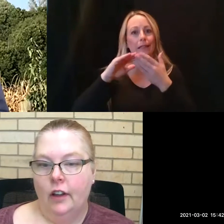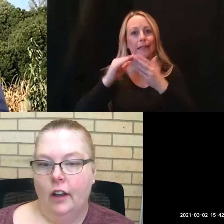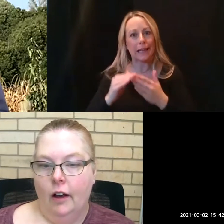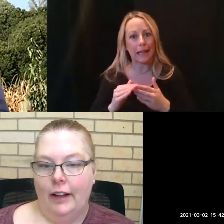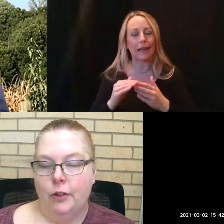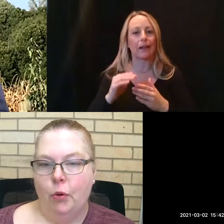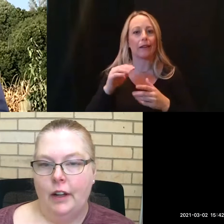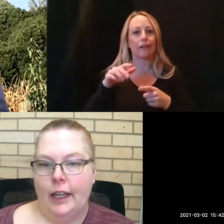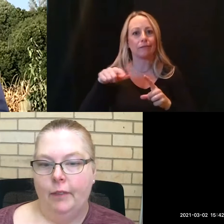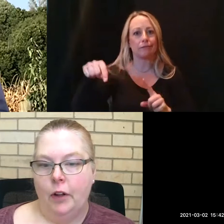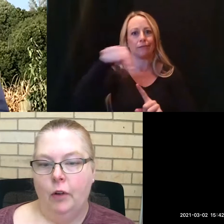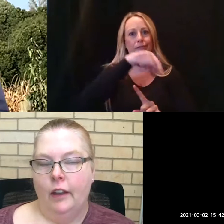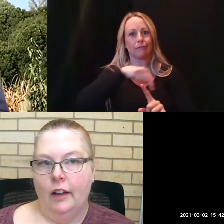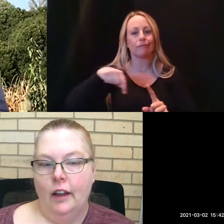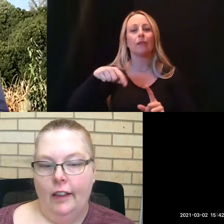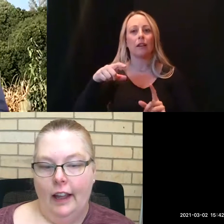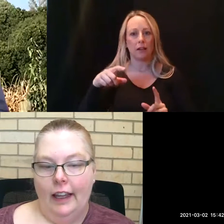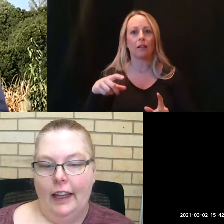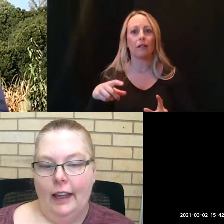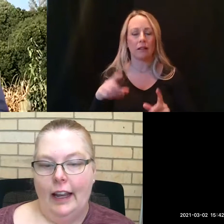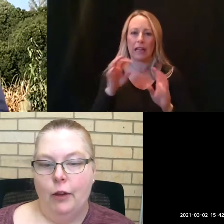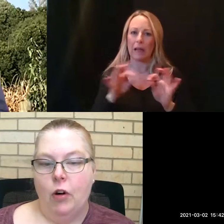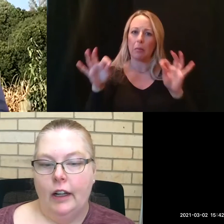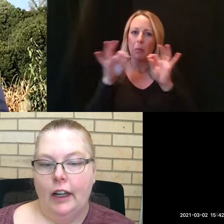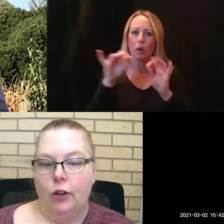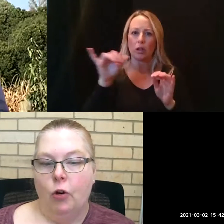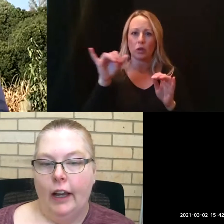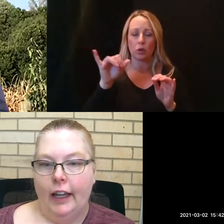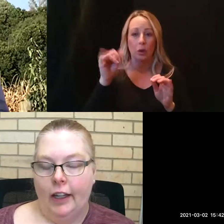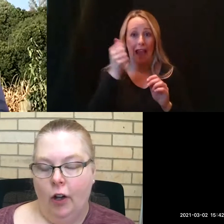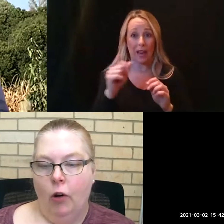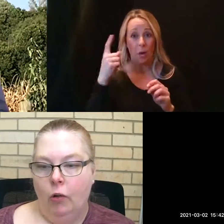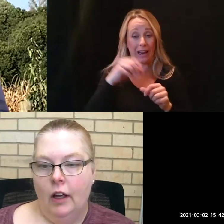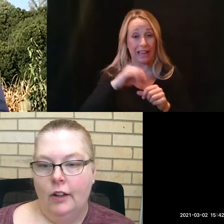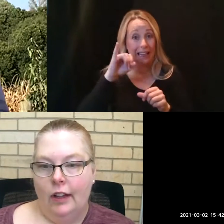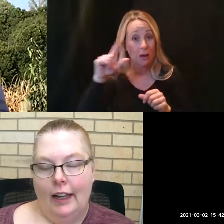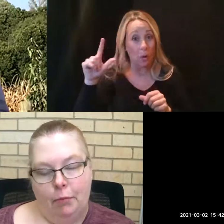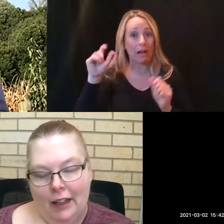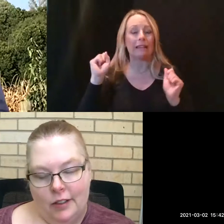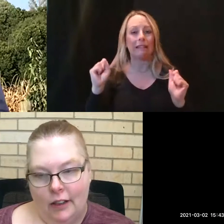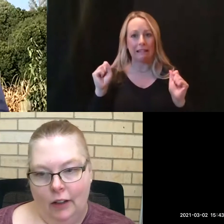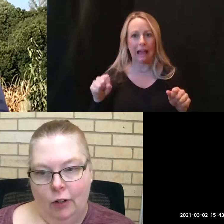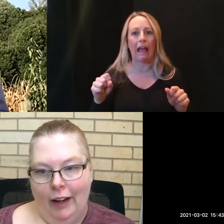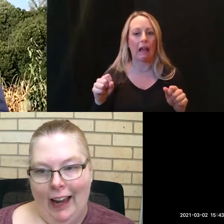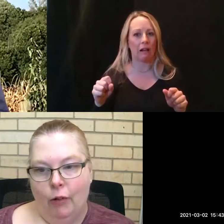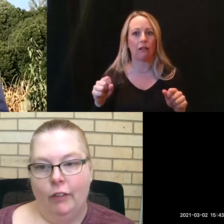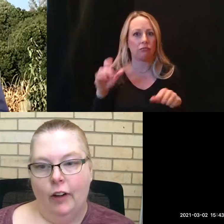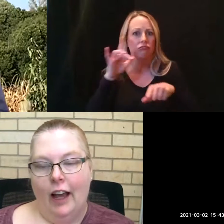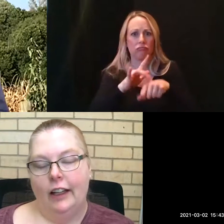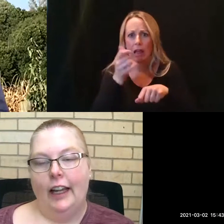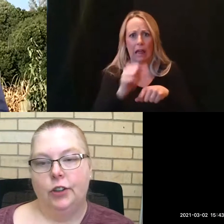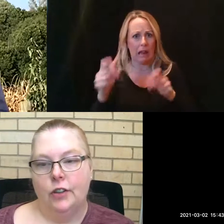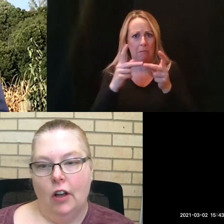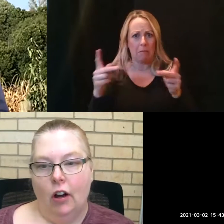radius. It's important to keep a note that anyone in Illinois can go to any place in Illinois.